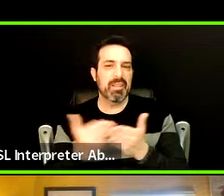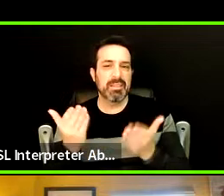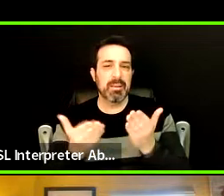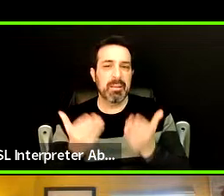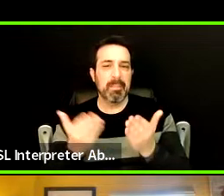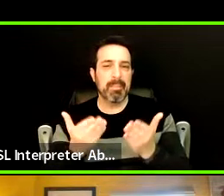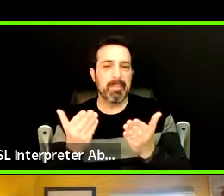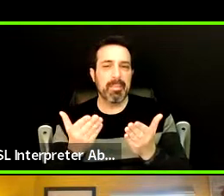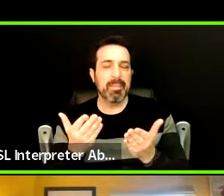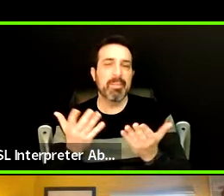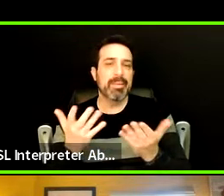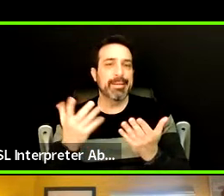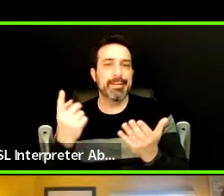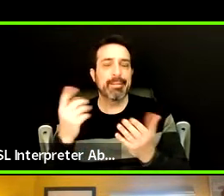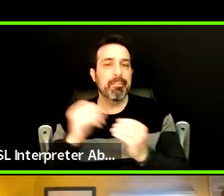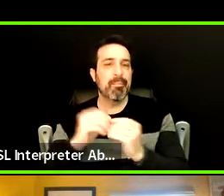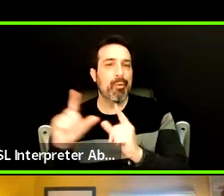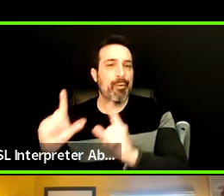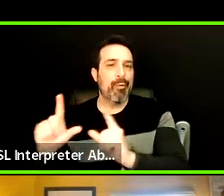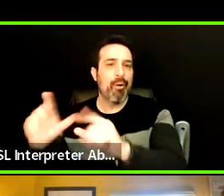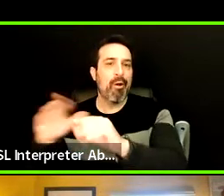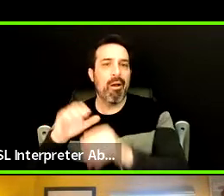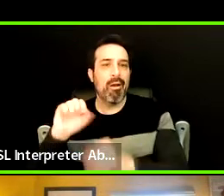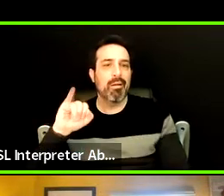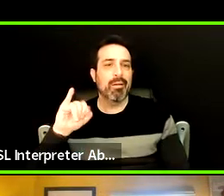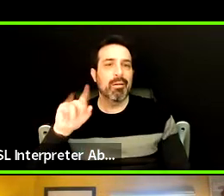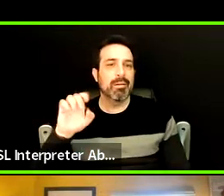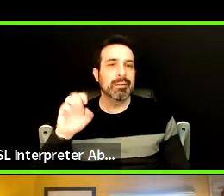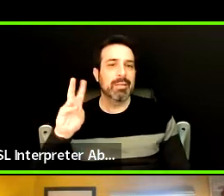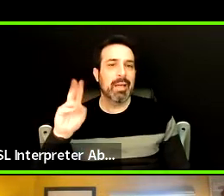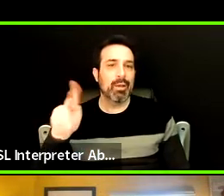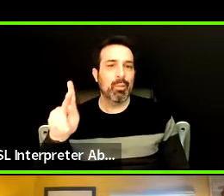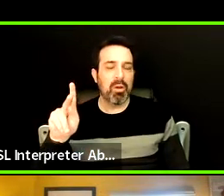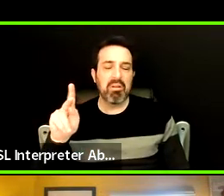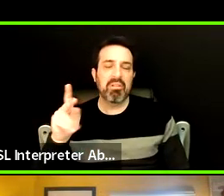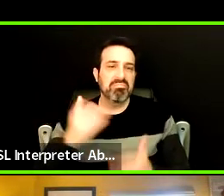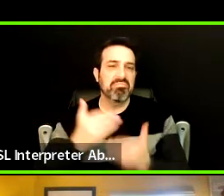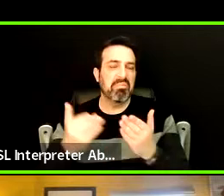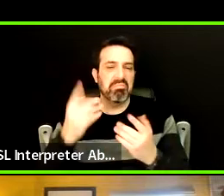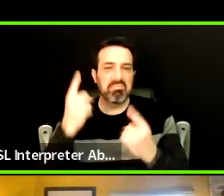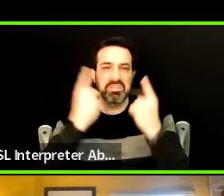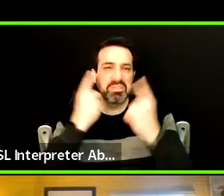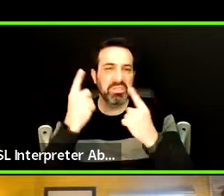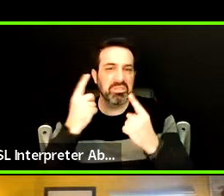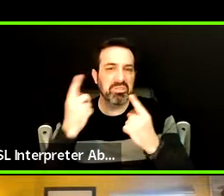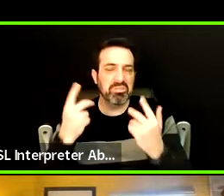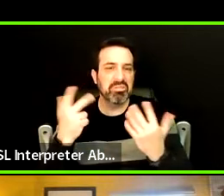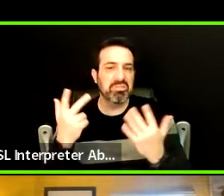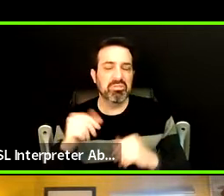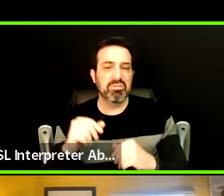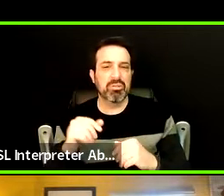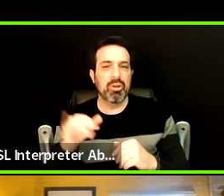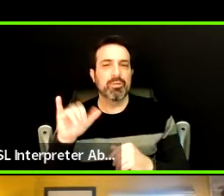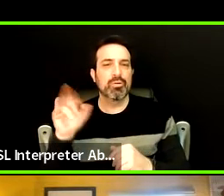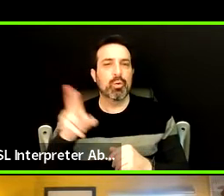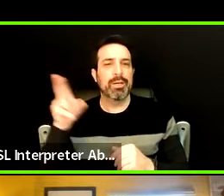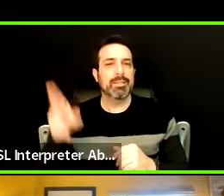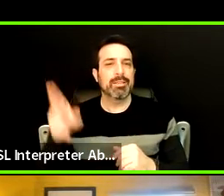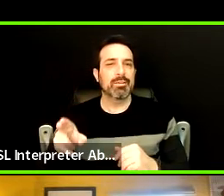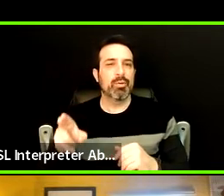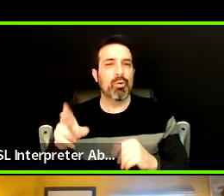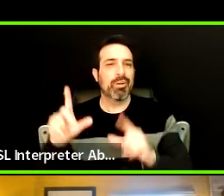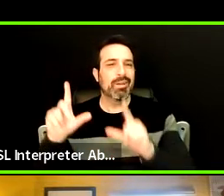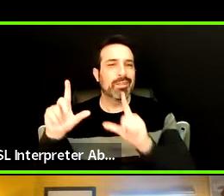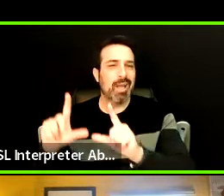etched into the sidewalks, just things of that nature to consider. And then once again, the historic signs that were